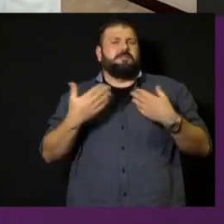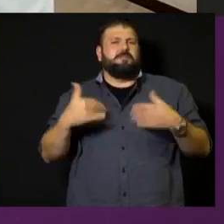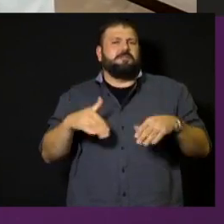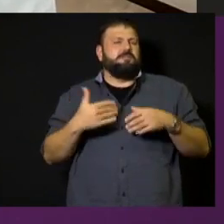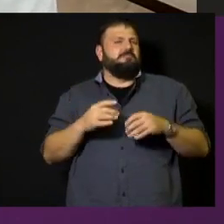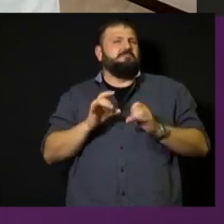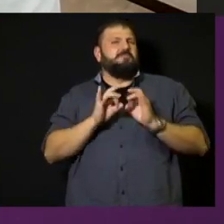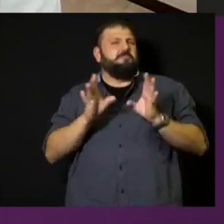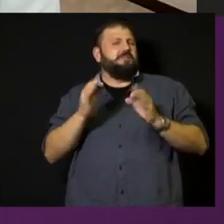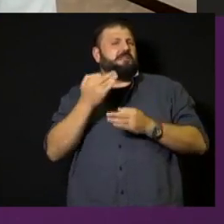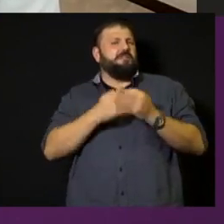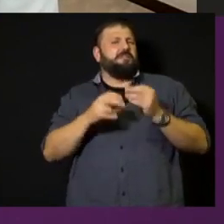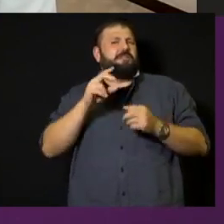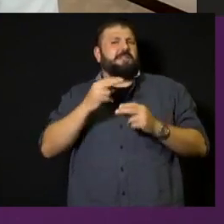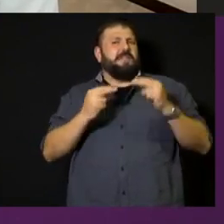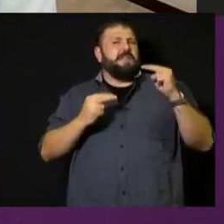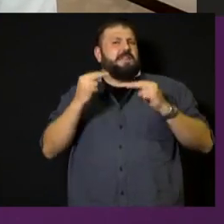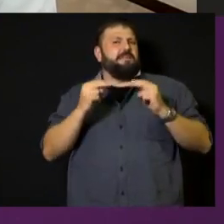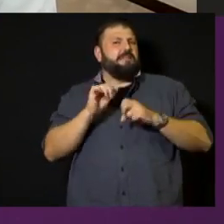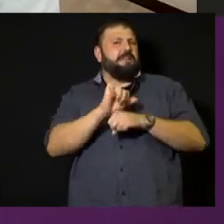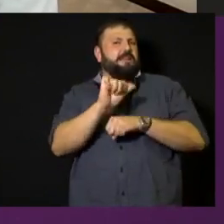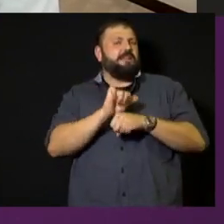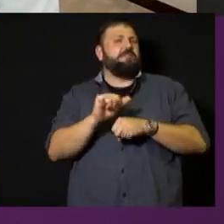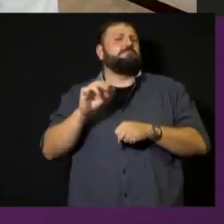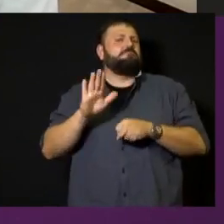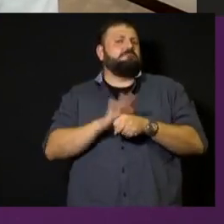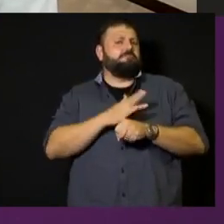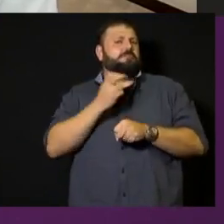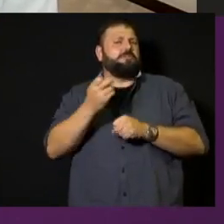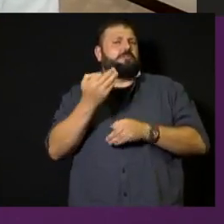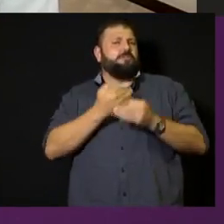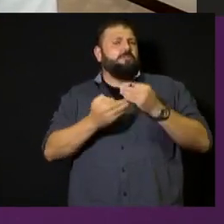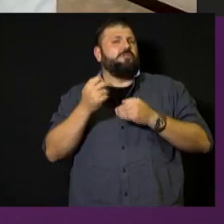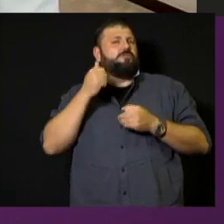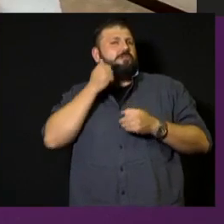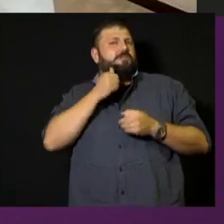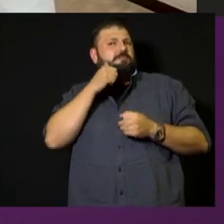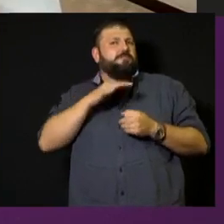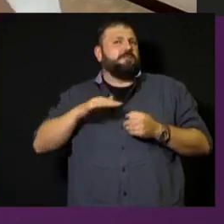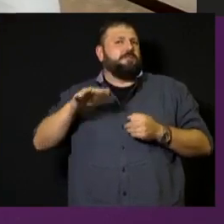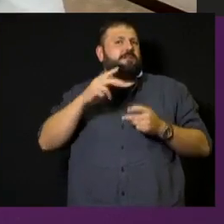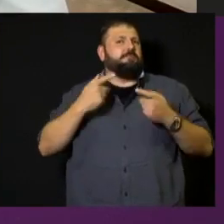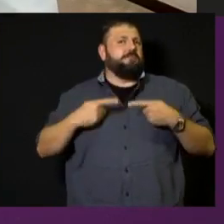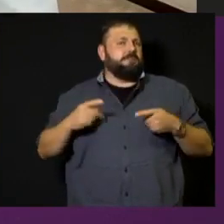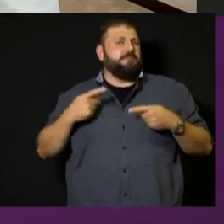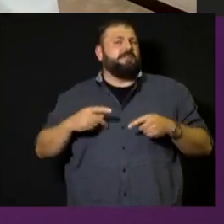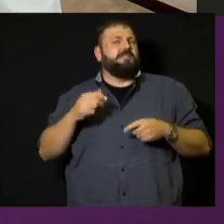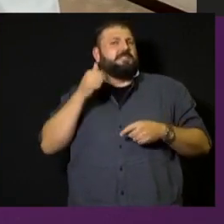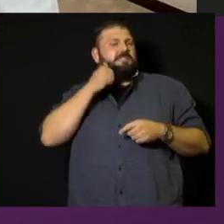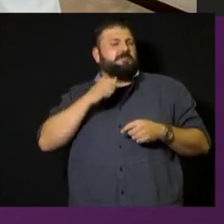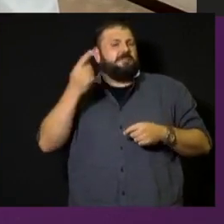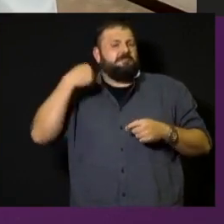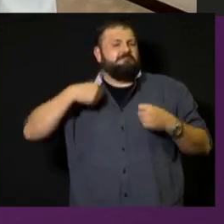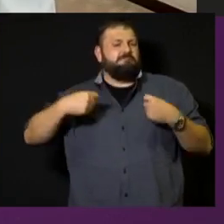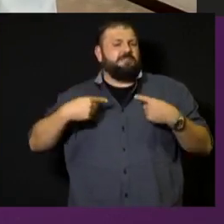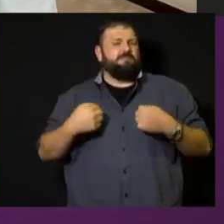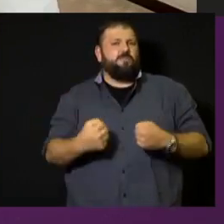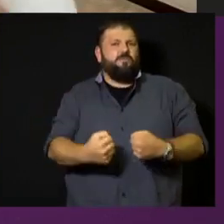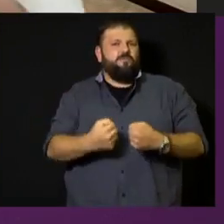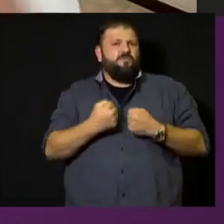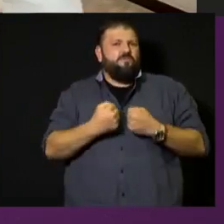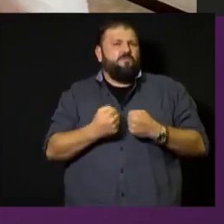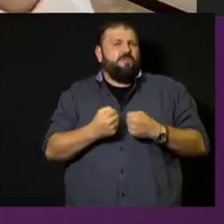was passing a very difficult times personally and as Argentinian. So you